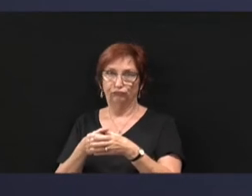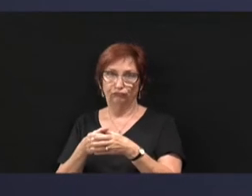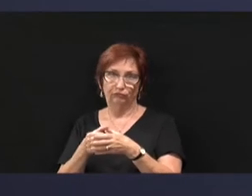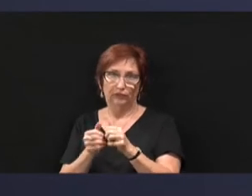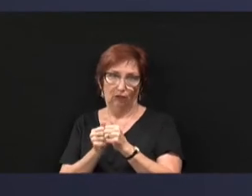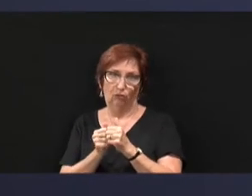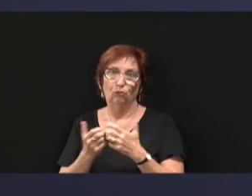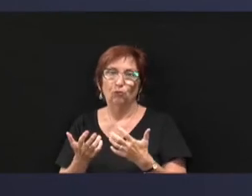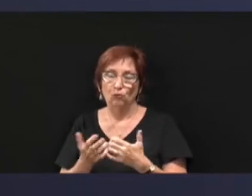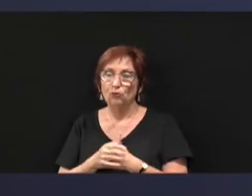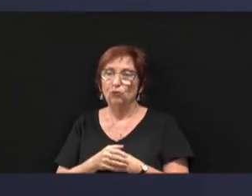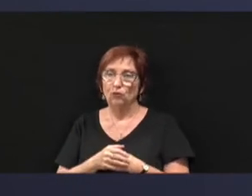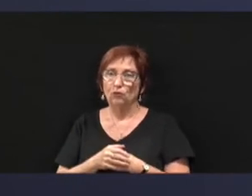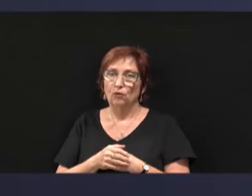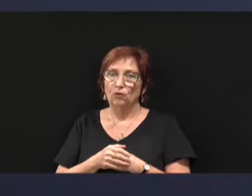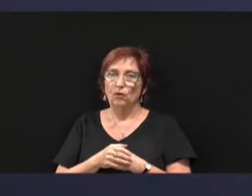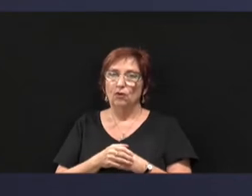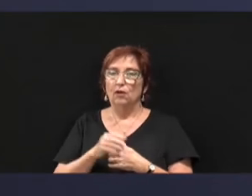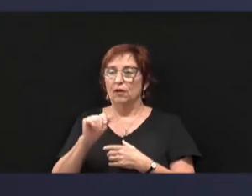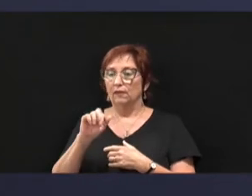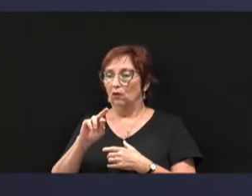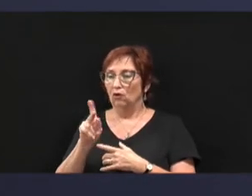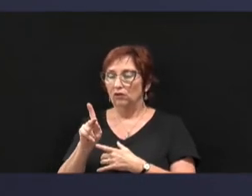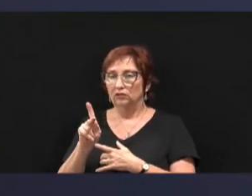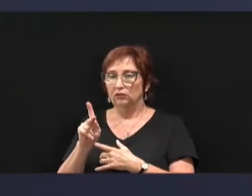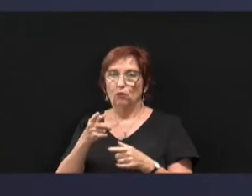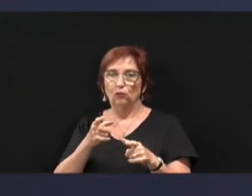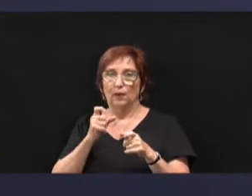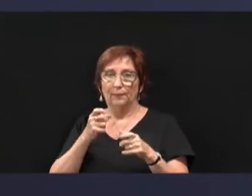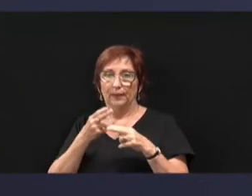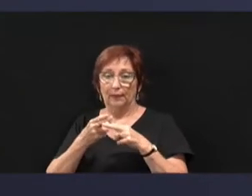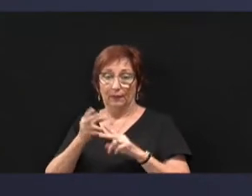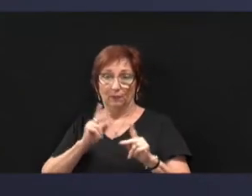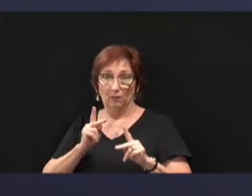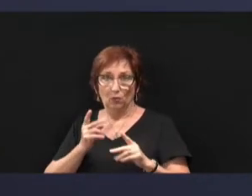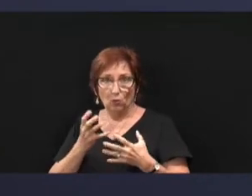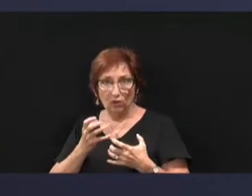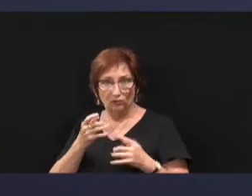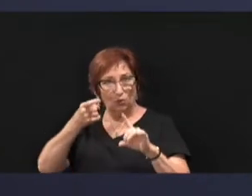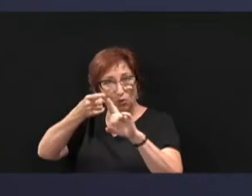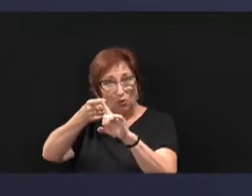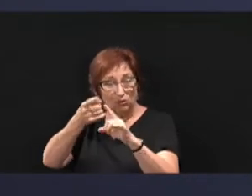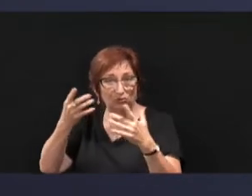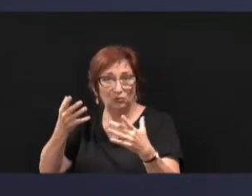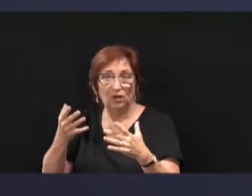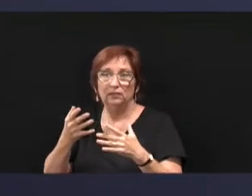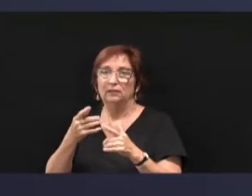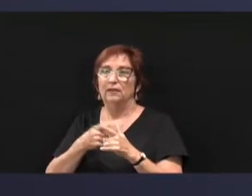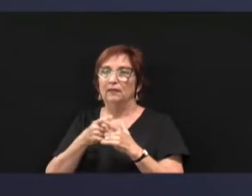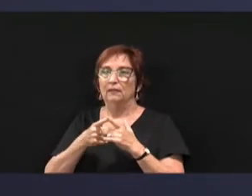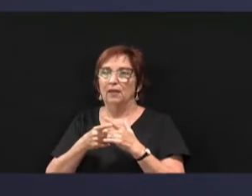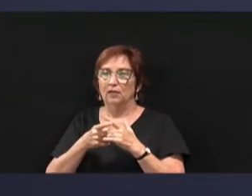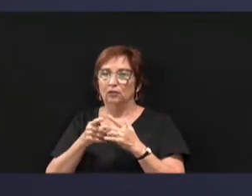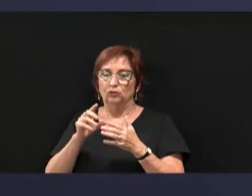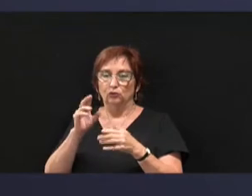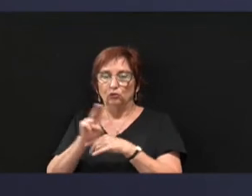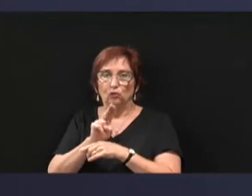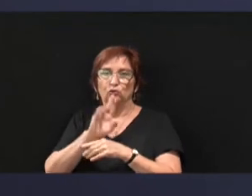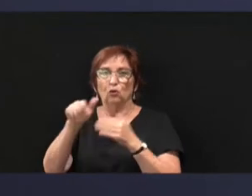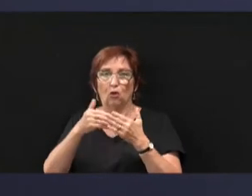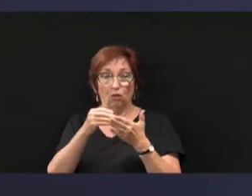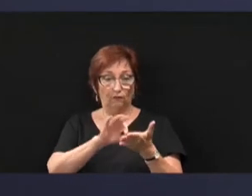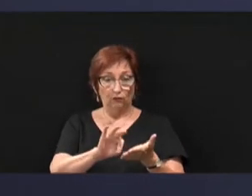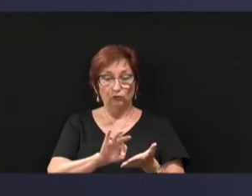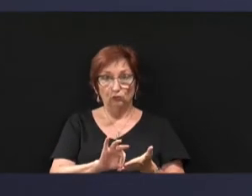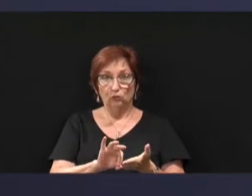What the Arkansas Rapid Naming people want you to do is then take all of those scores of the kids